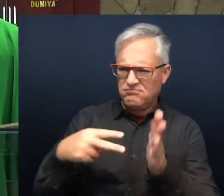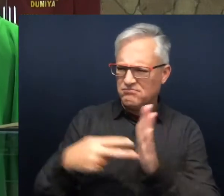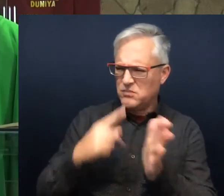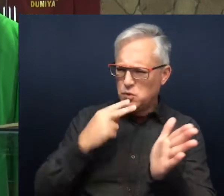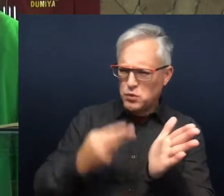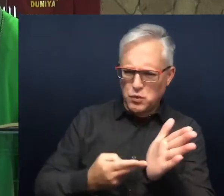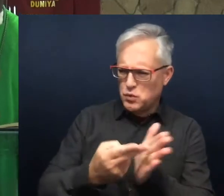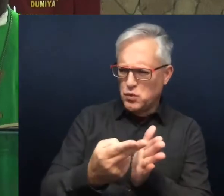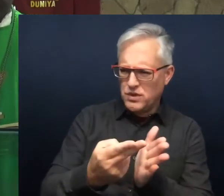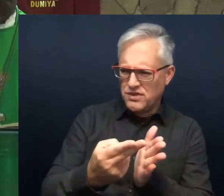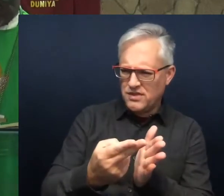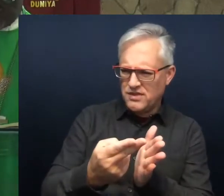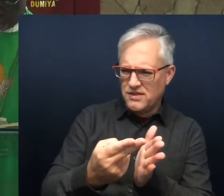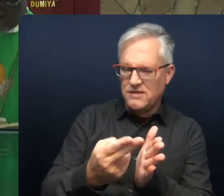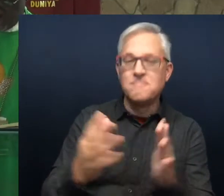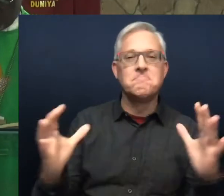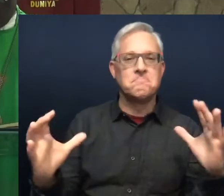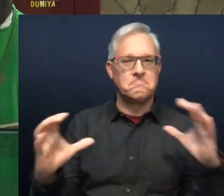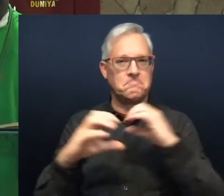What is truth?